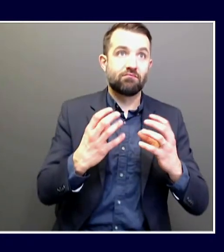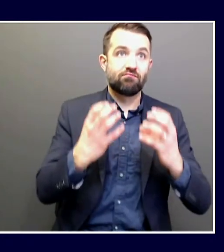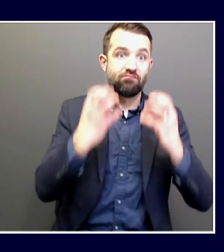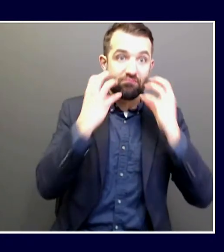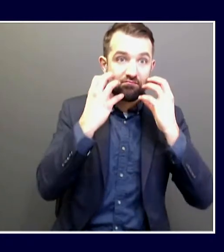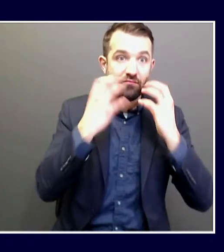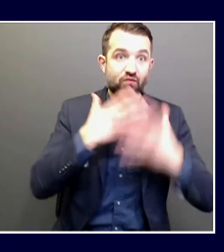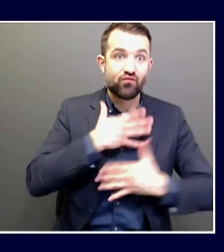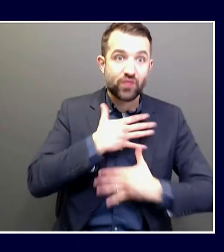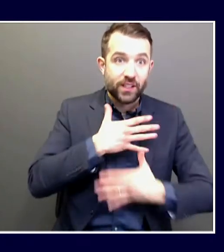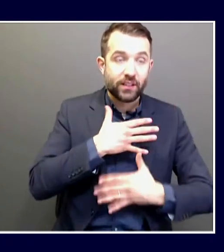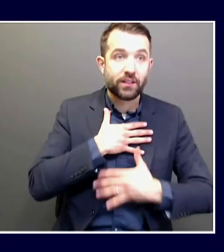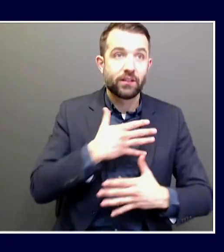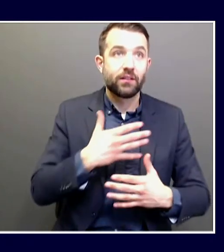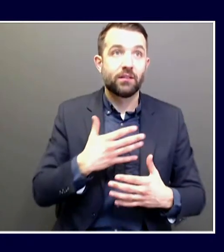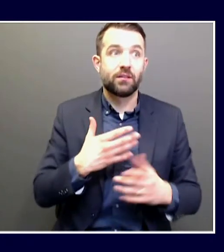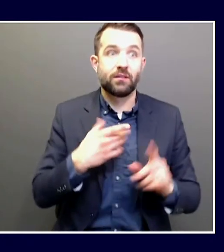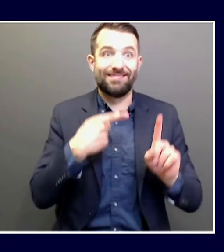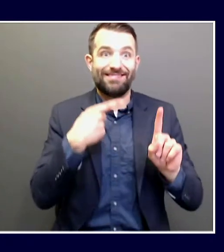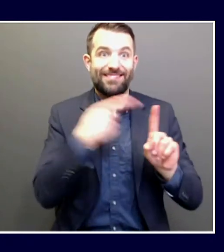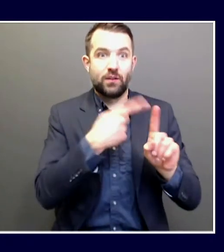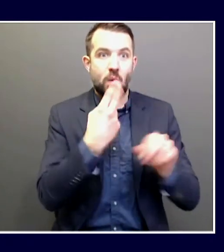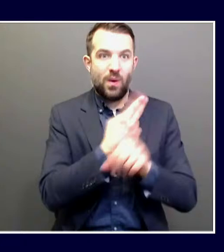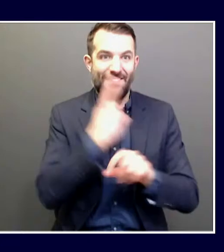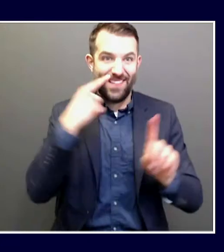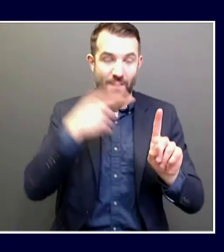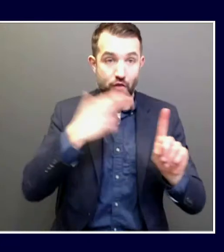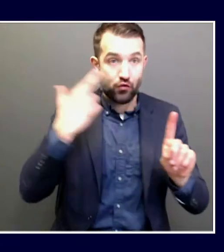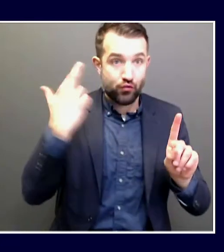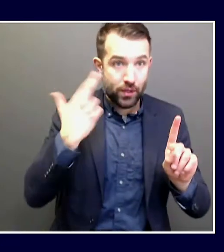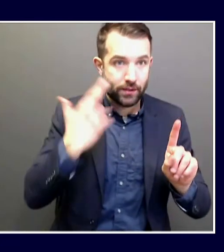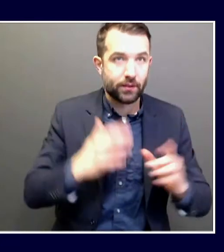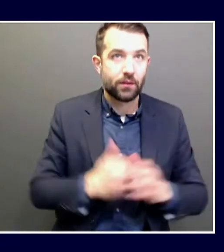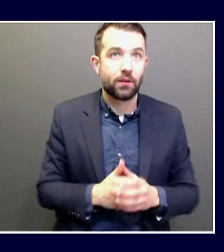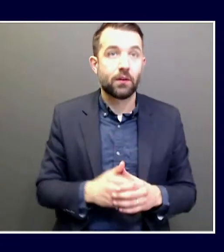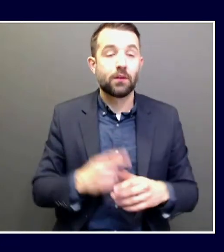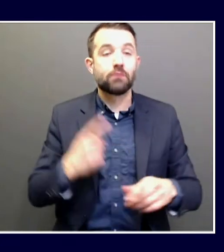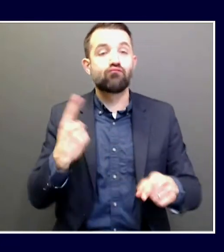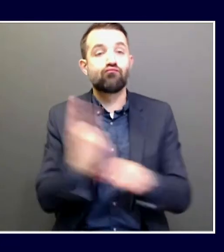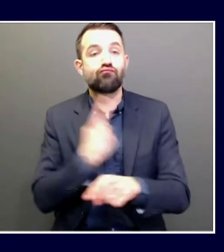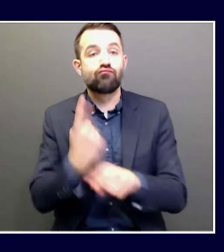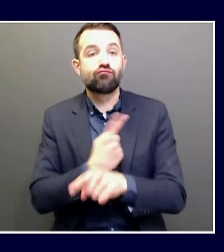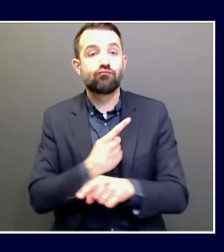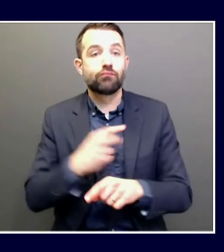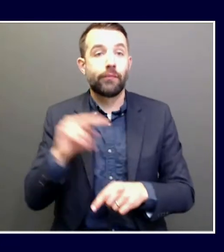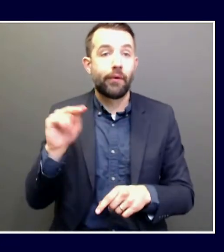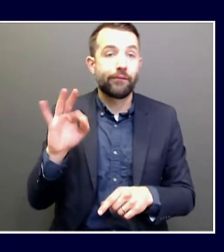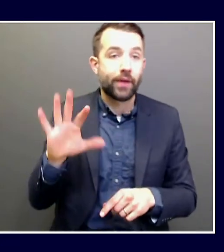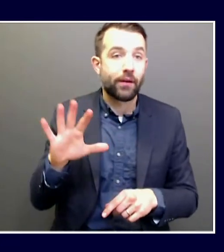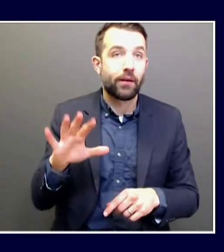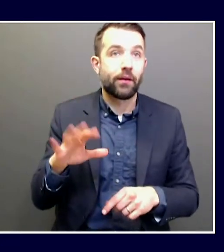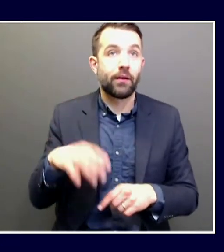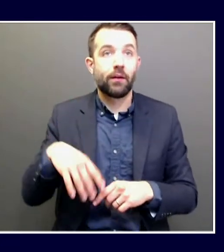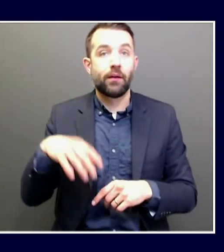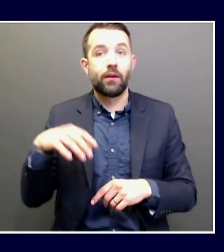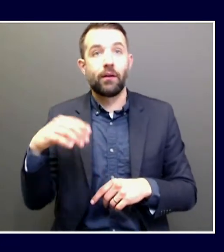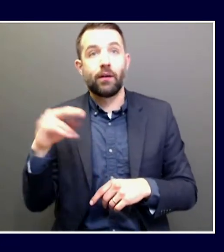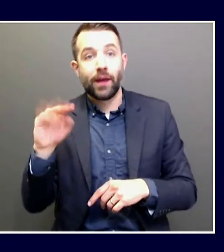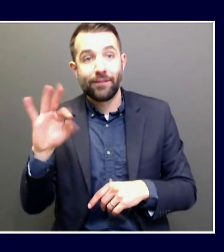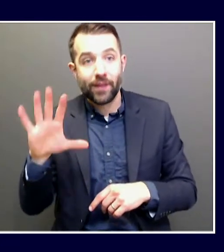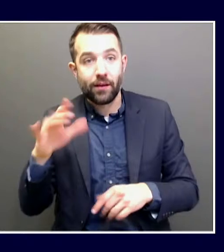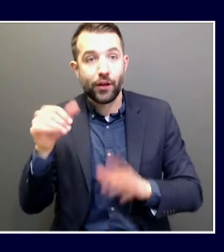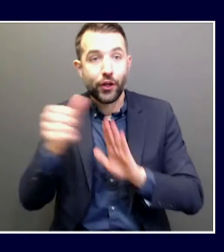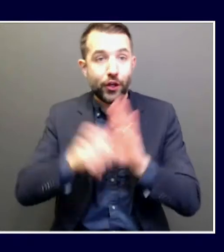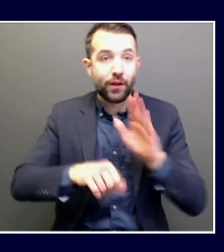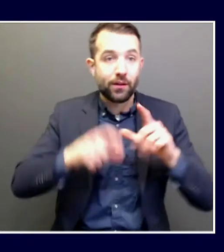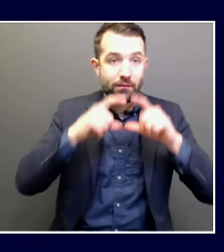sorts of PPE. So we do urge people to look closely at that guidance if they're employers, including schools. And we